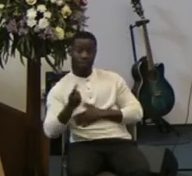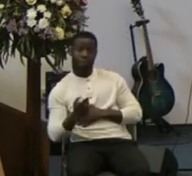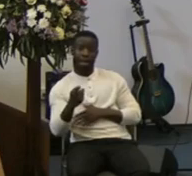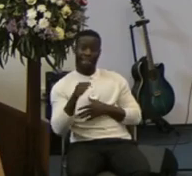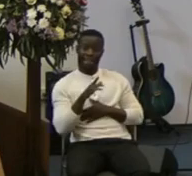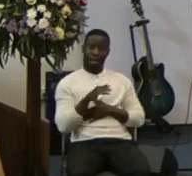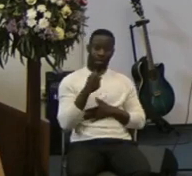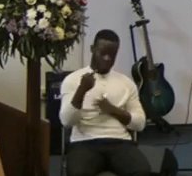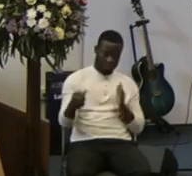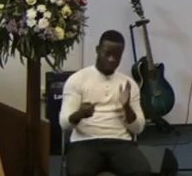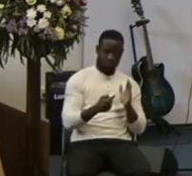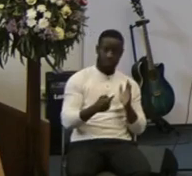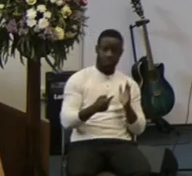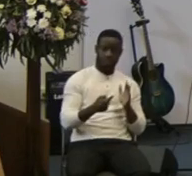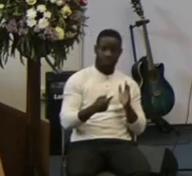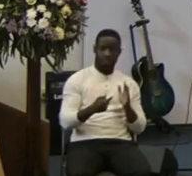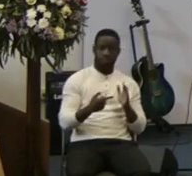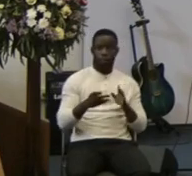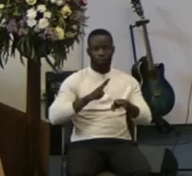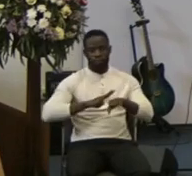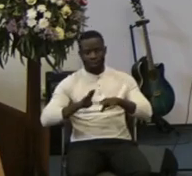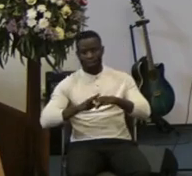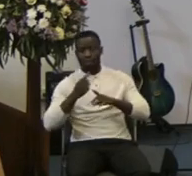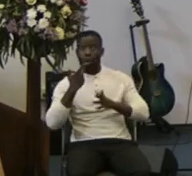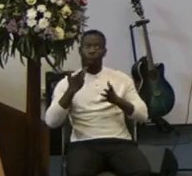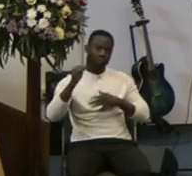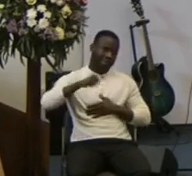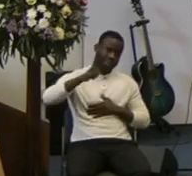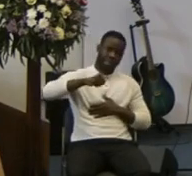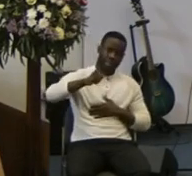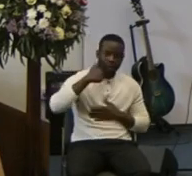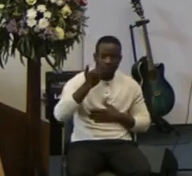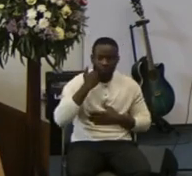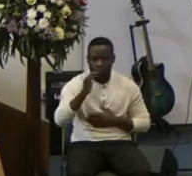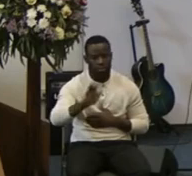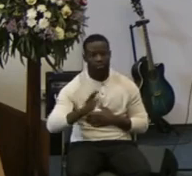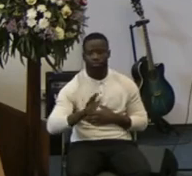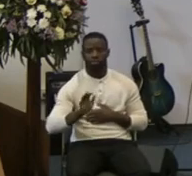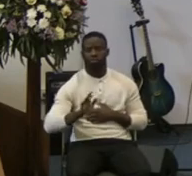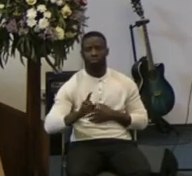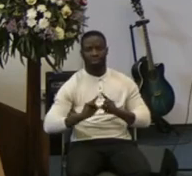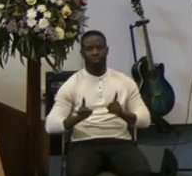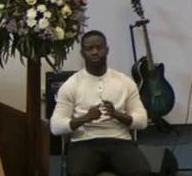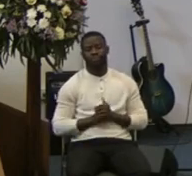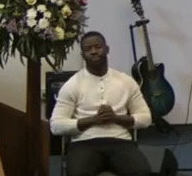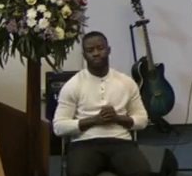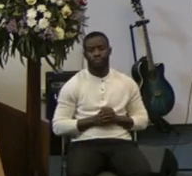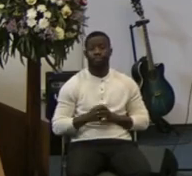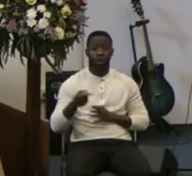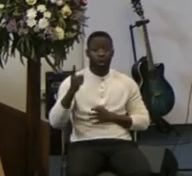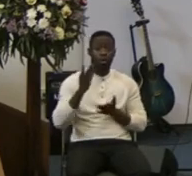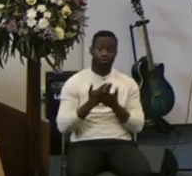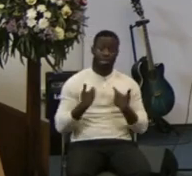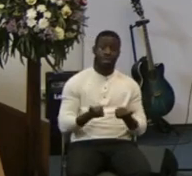not there as pattern and practice for everyday Christian living. God